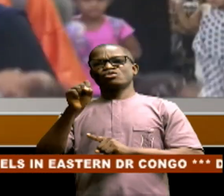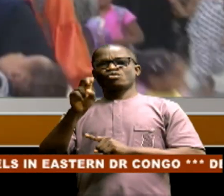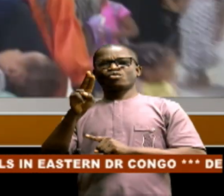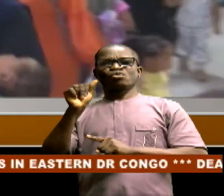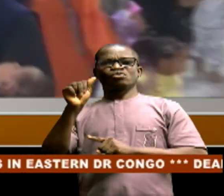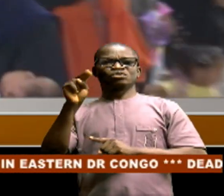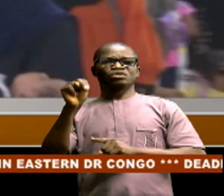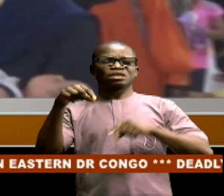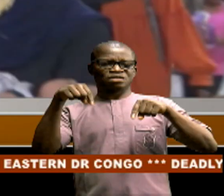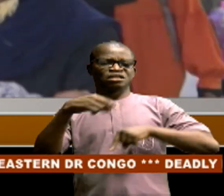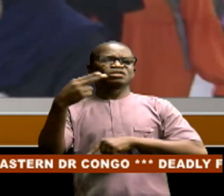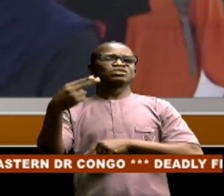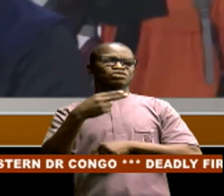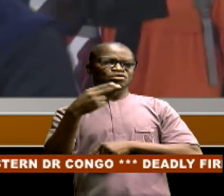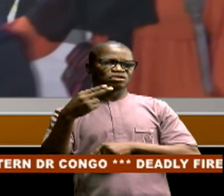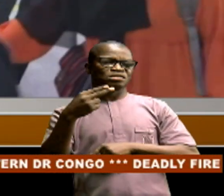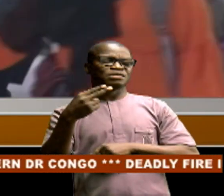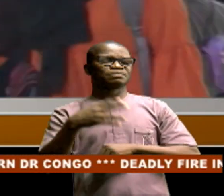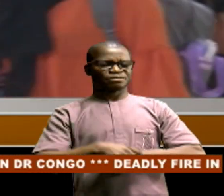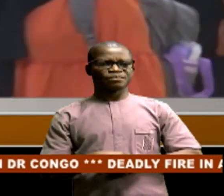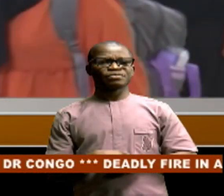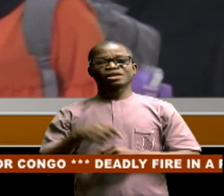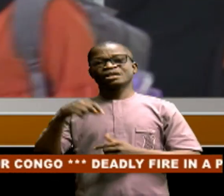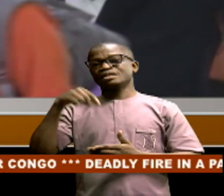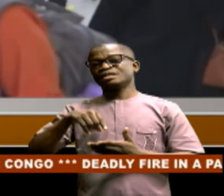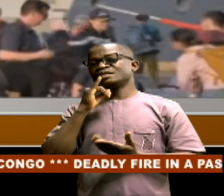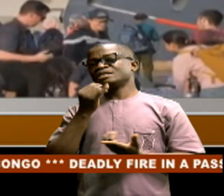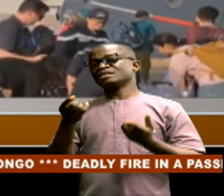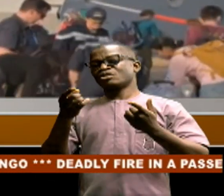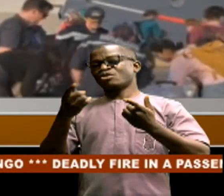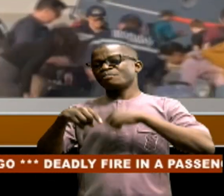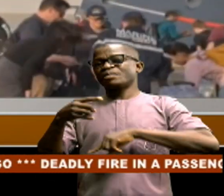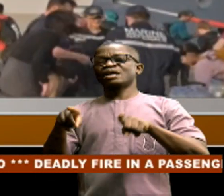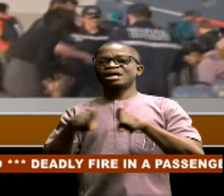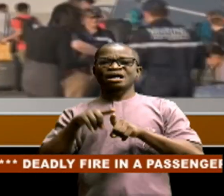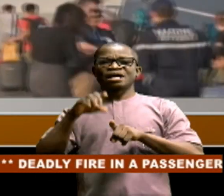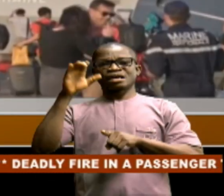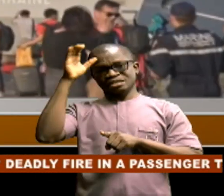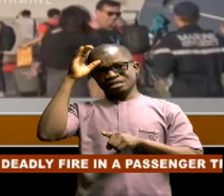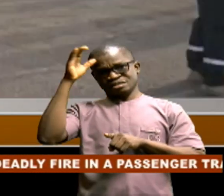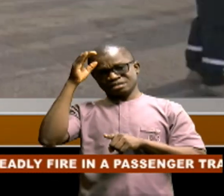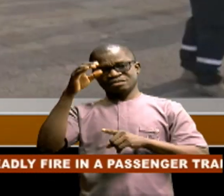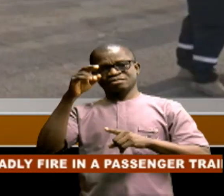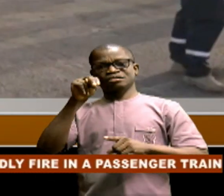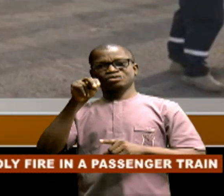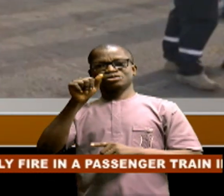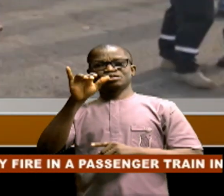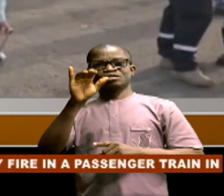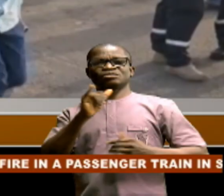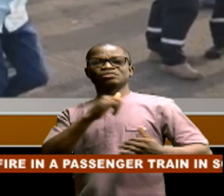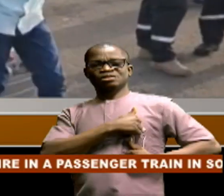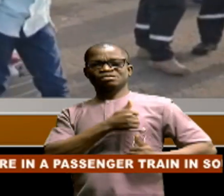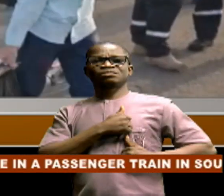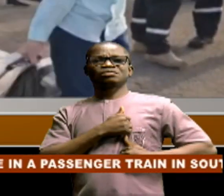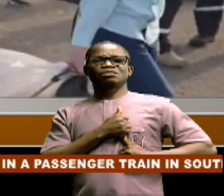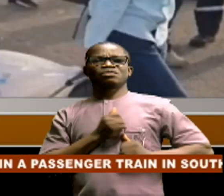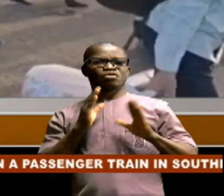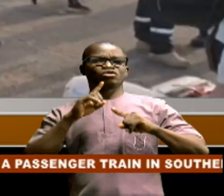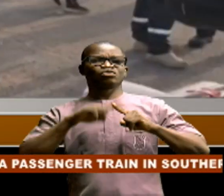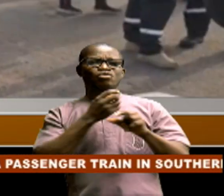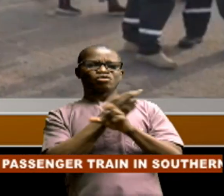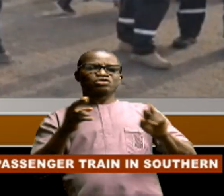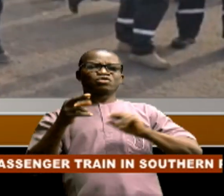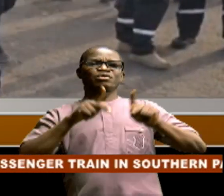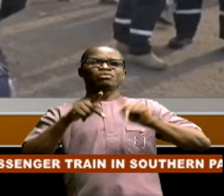Airport this Thursday. This is coming as Chinese Navy ships sent to rescue citizens from the conflict-hit Sudan